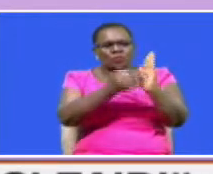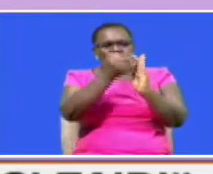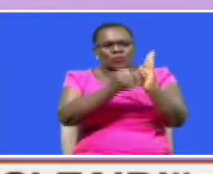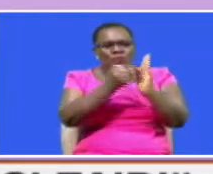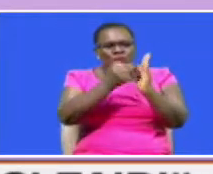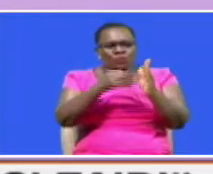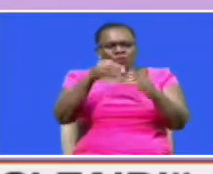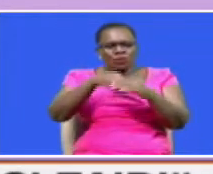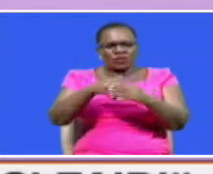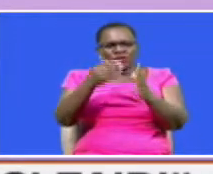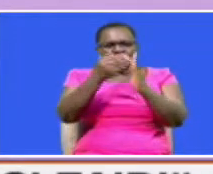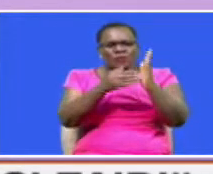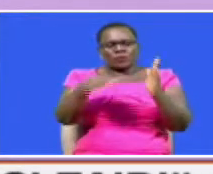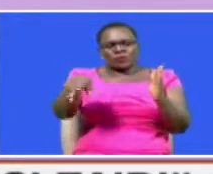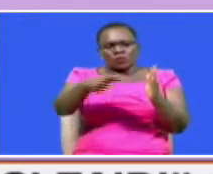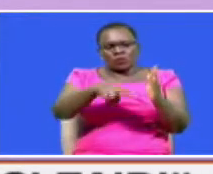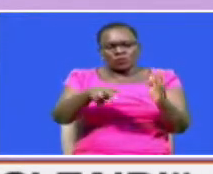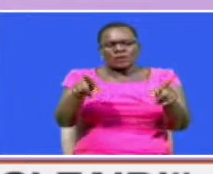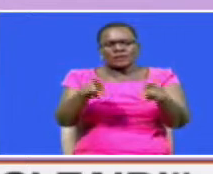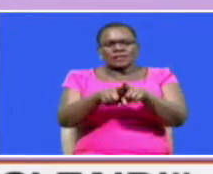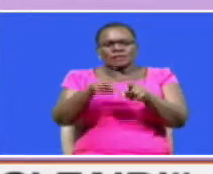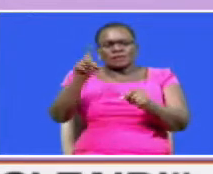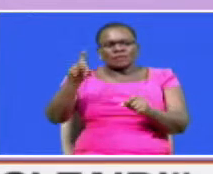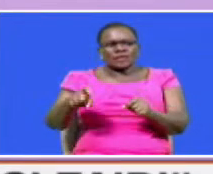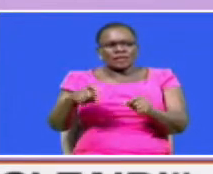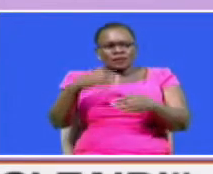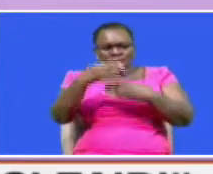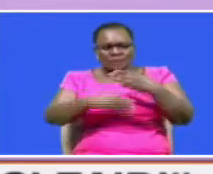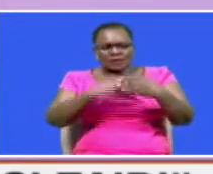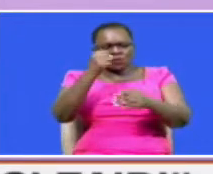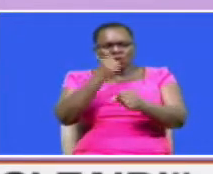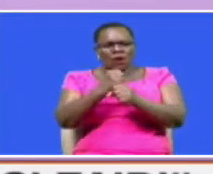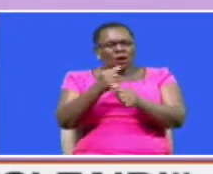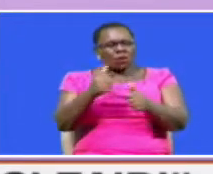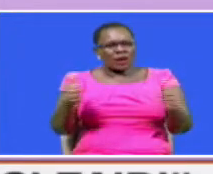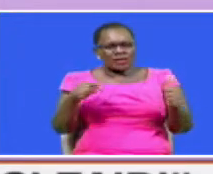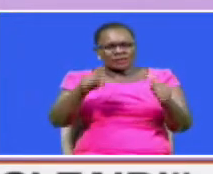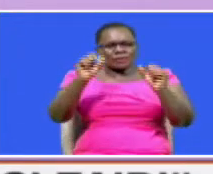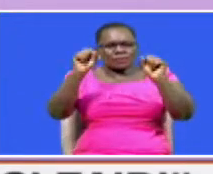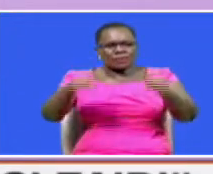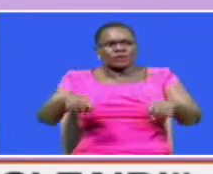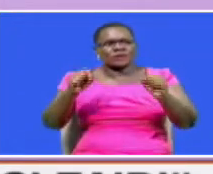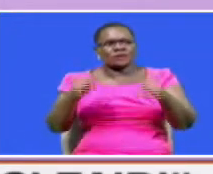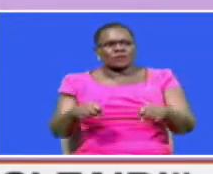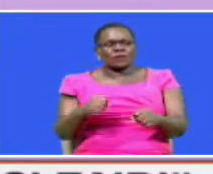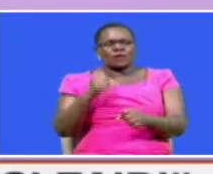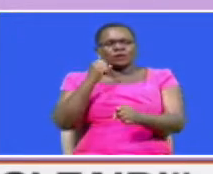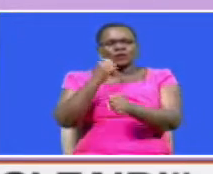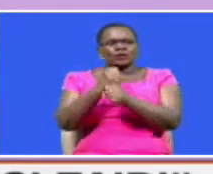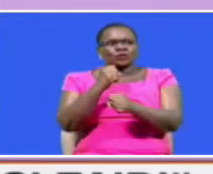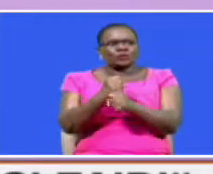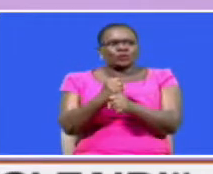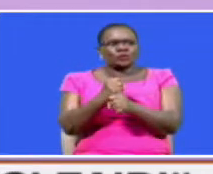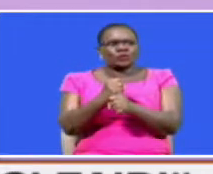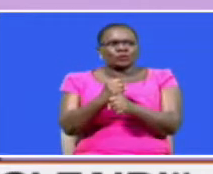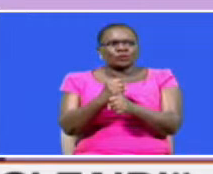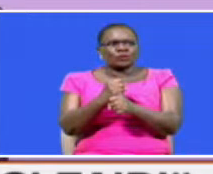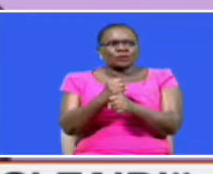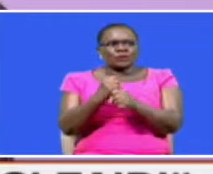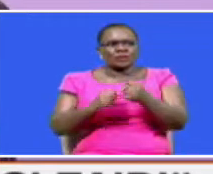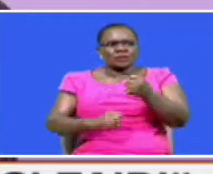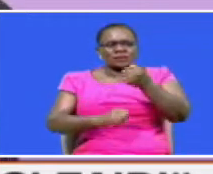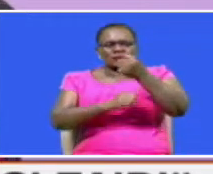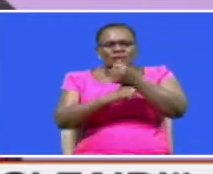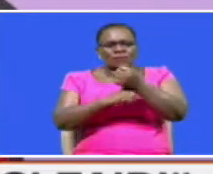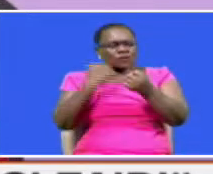in theaters. They also need those equipments to operate well so that they are able to do to support